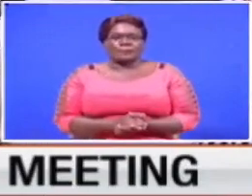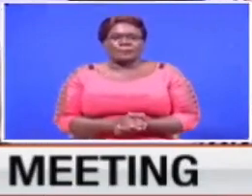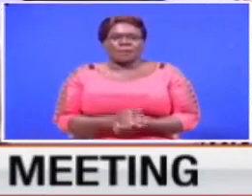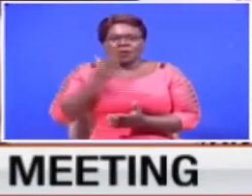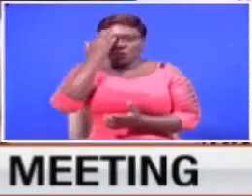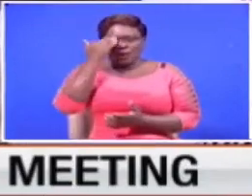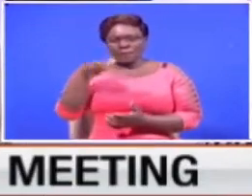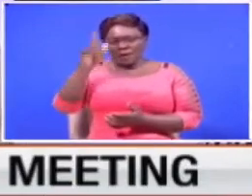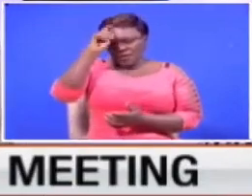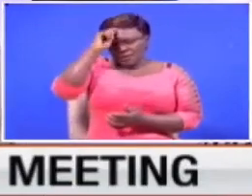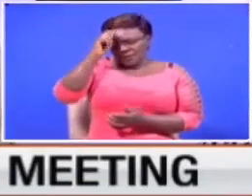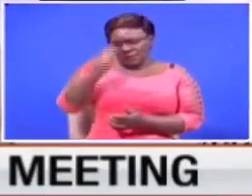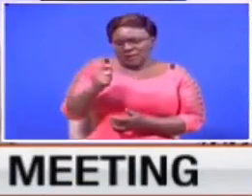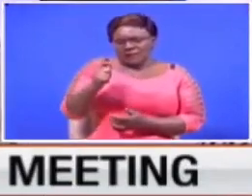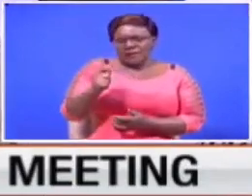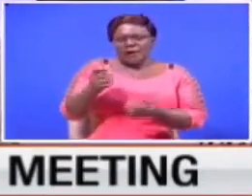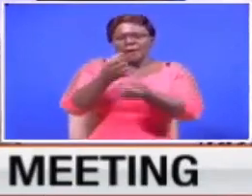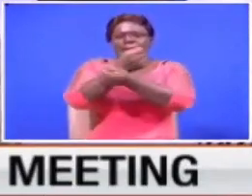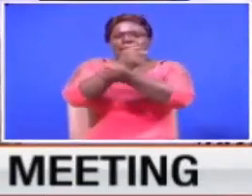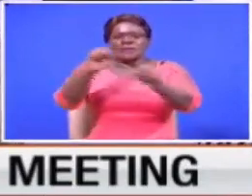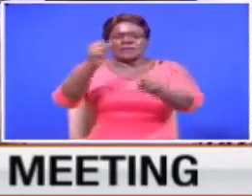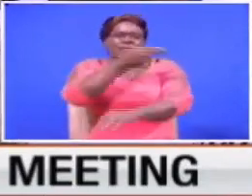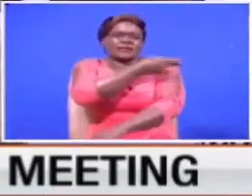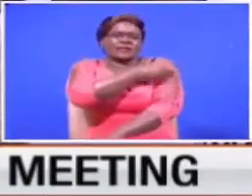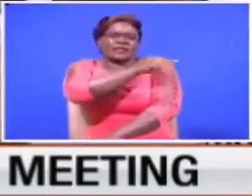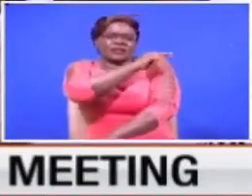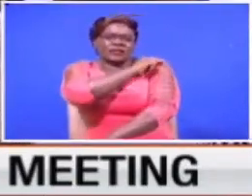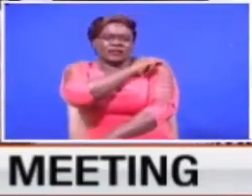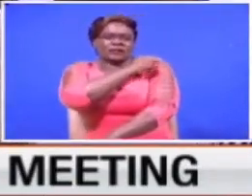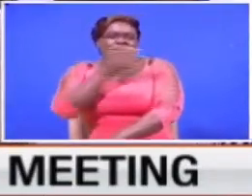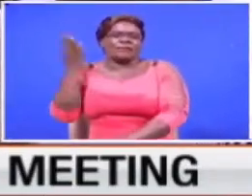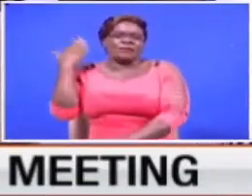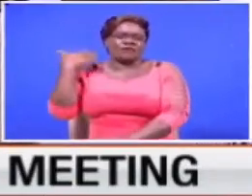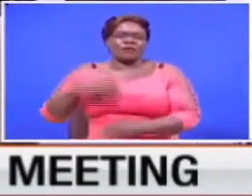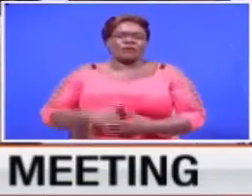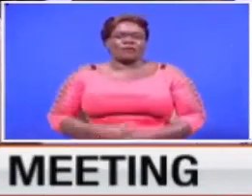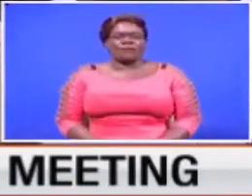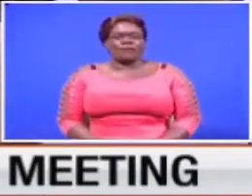because of his respect for His Excellency Honorable Obasanjo.